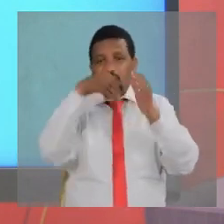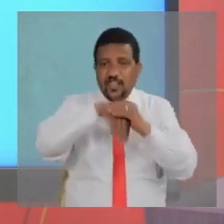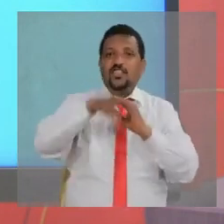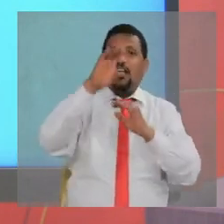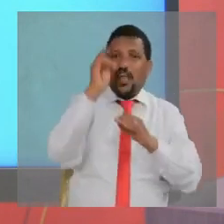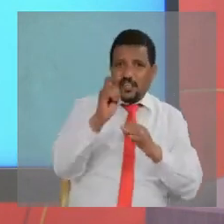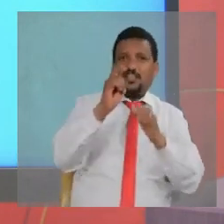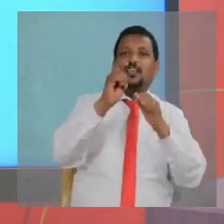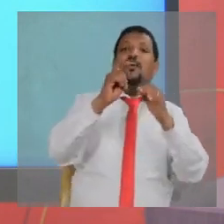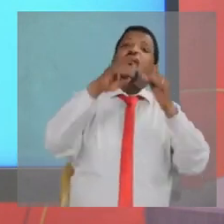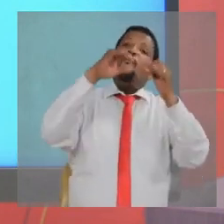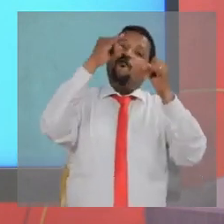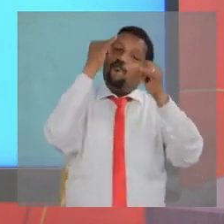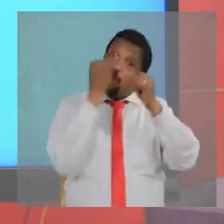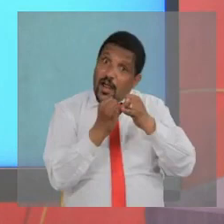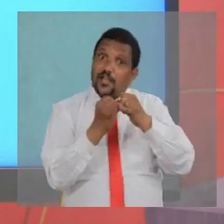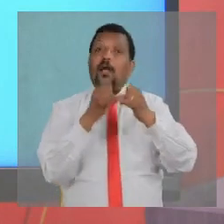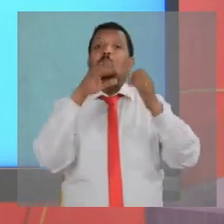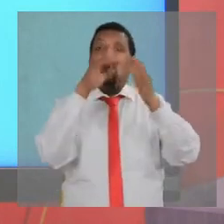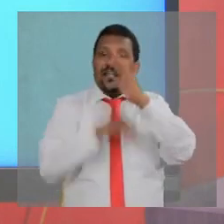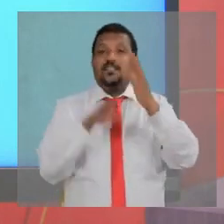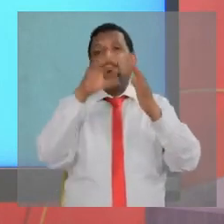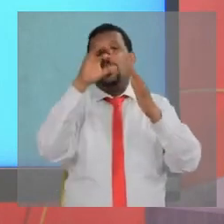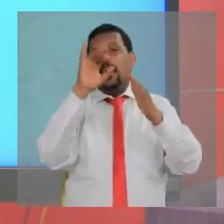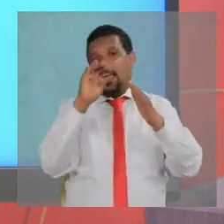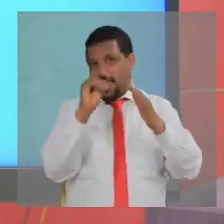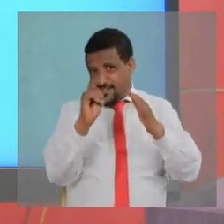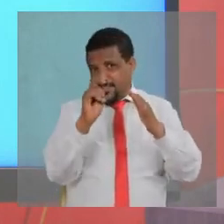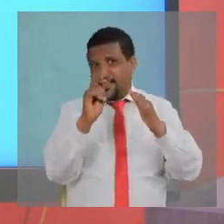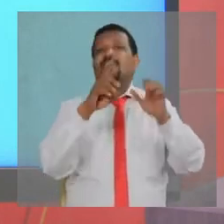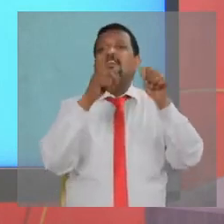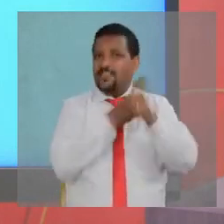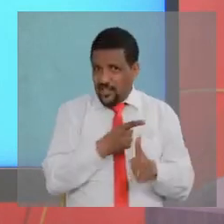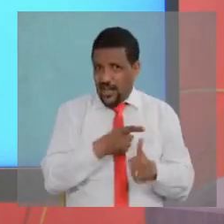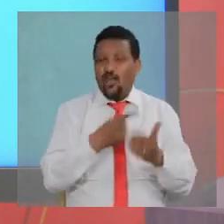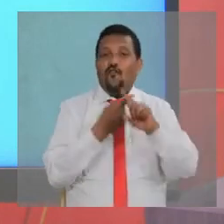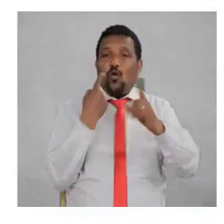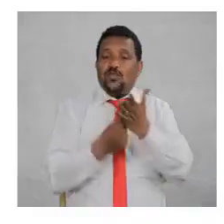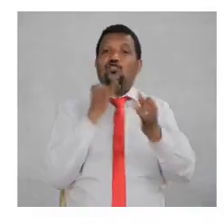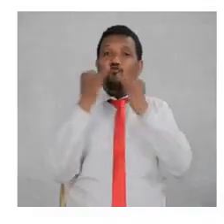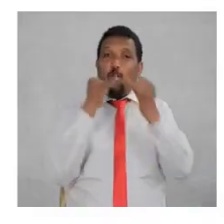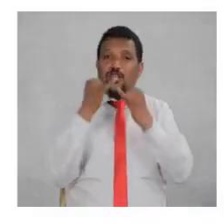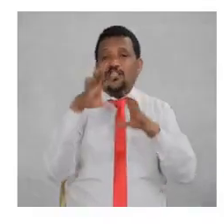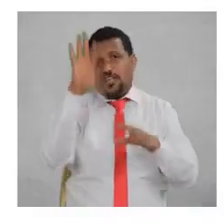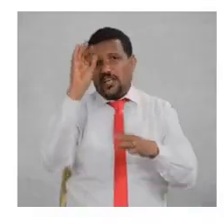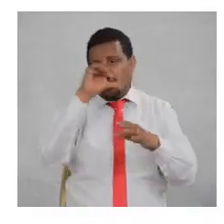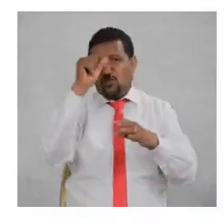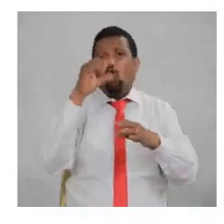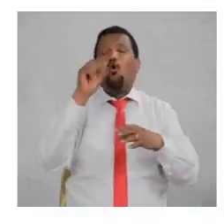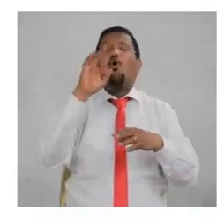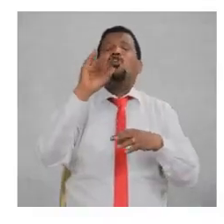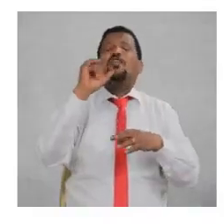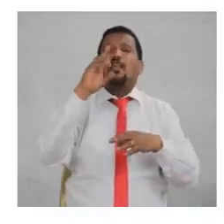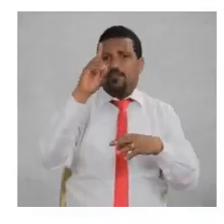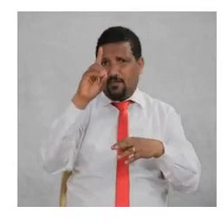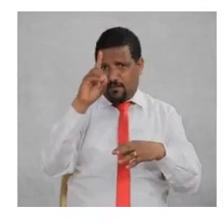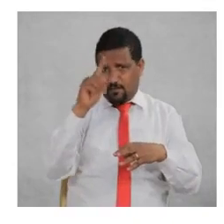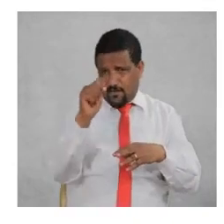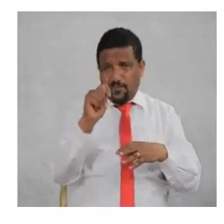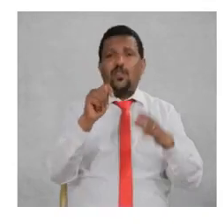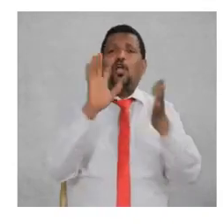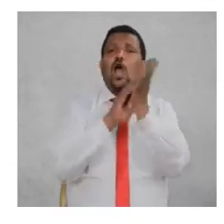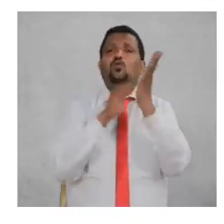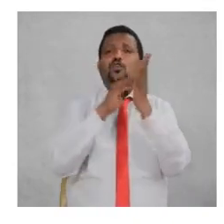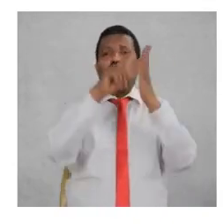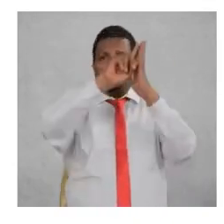x final minus x initial. Now from this information, by taking any two coordinates, we can calculate